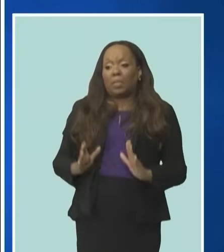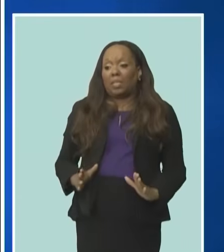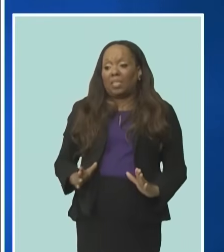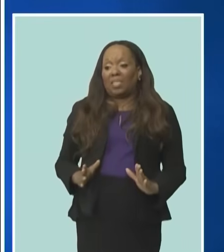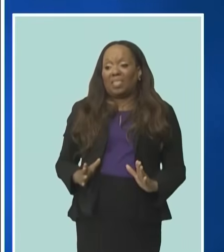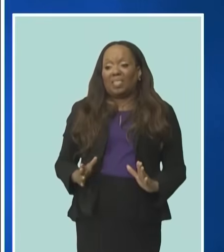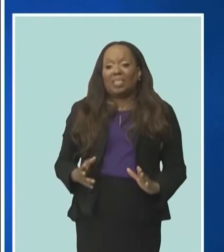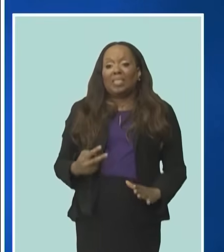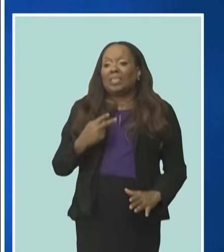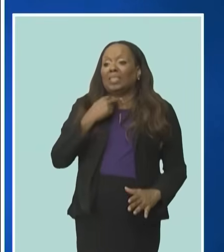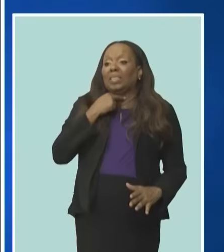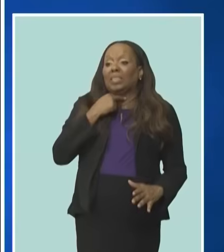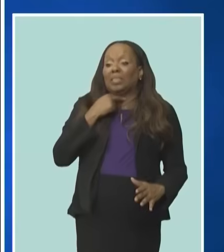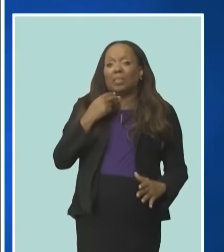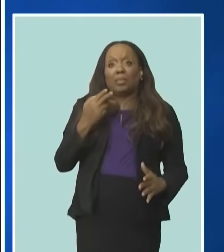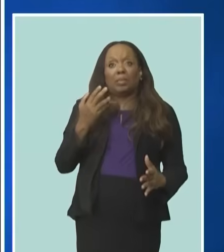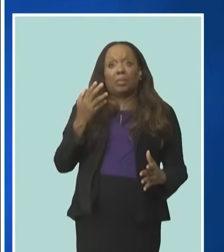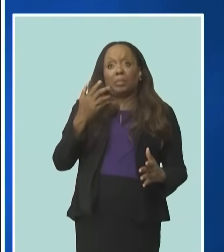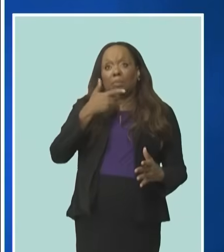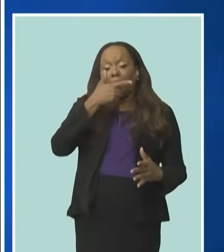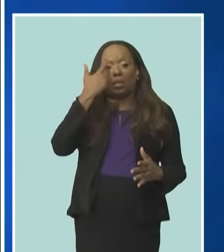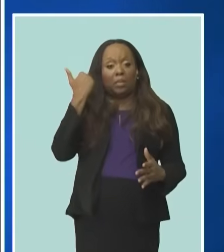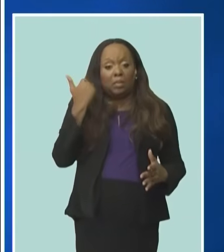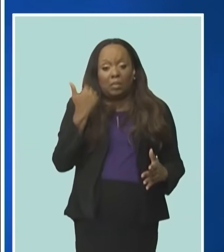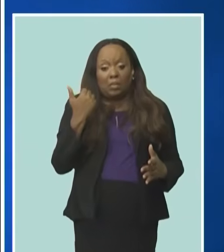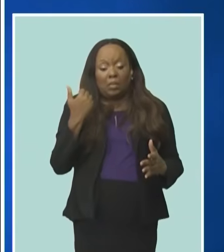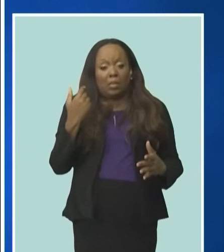of settlement between yourself